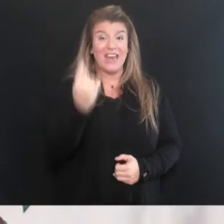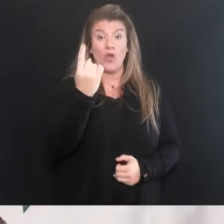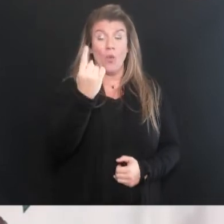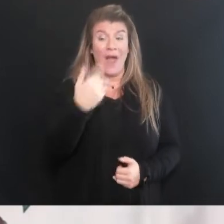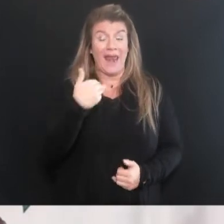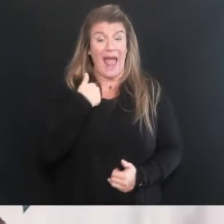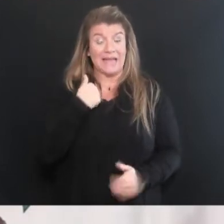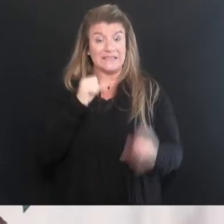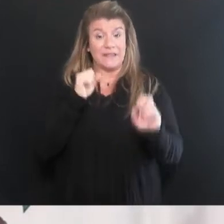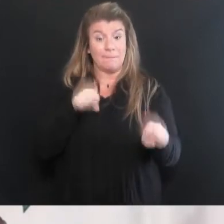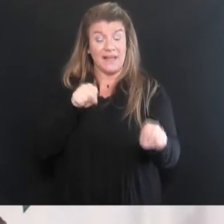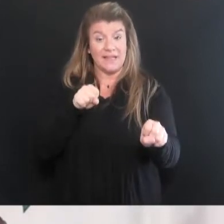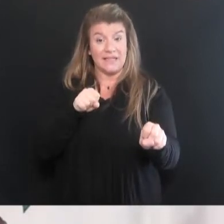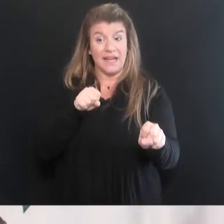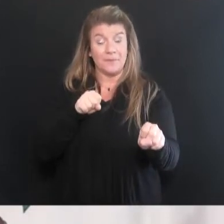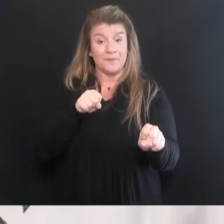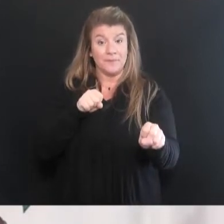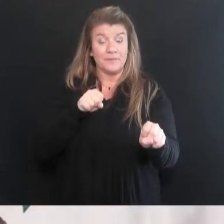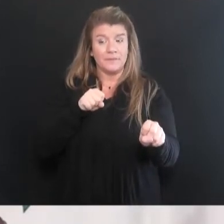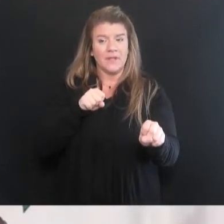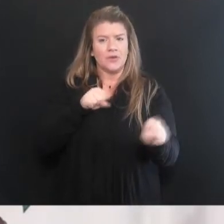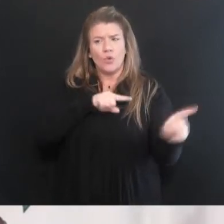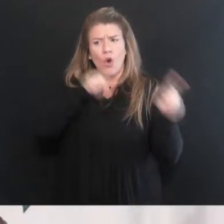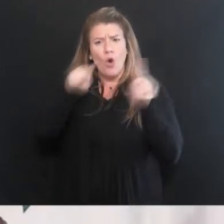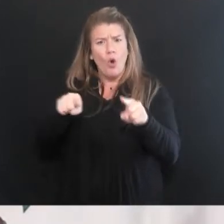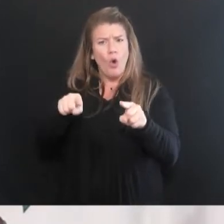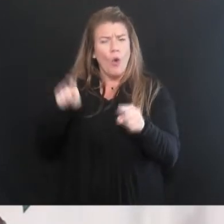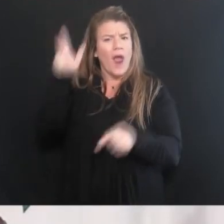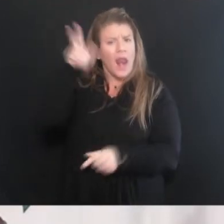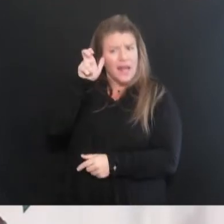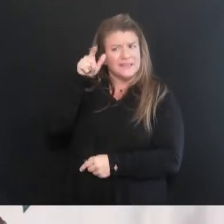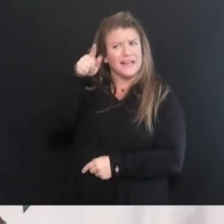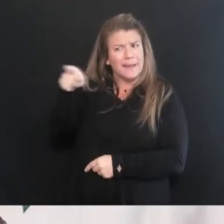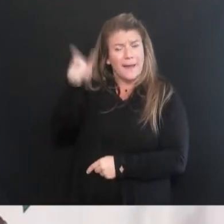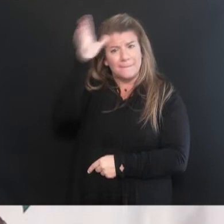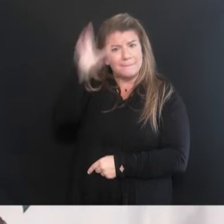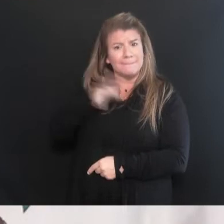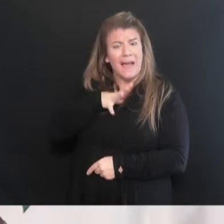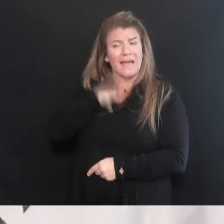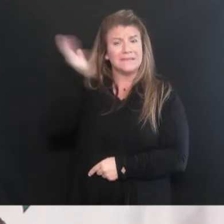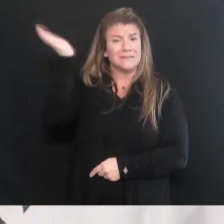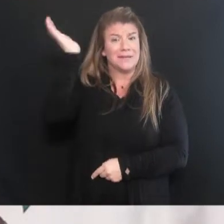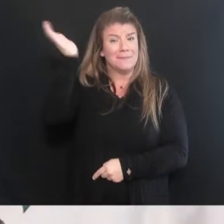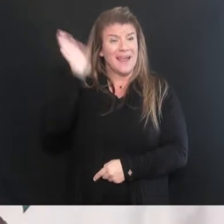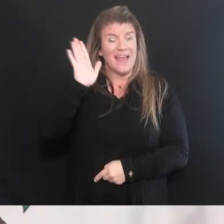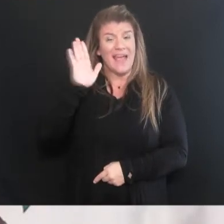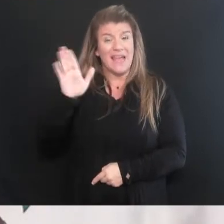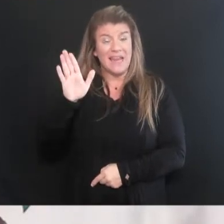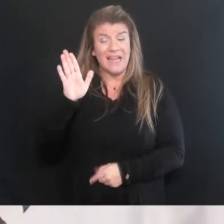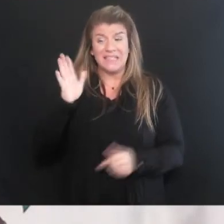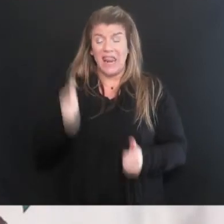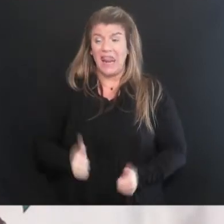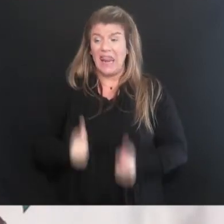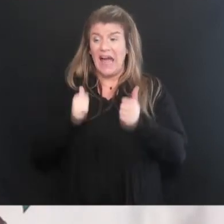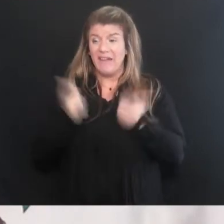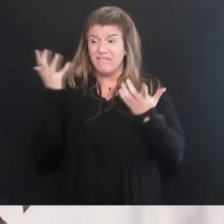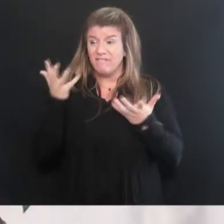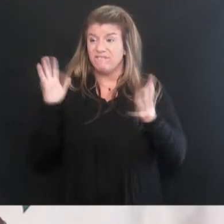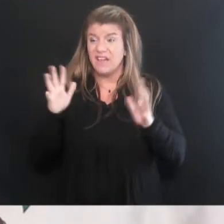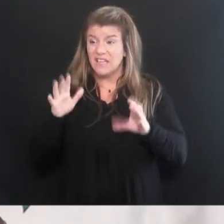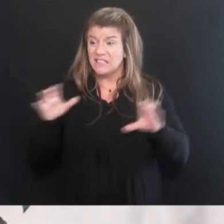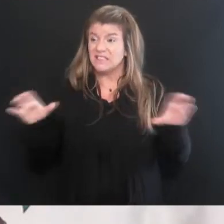the ability to listen to this great man speak and think of the feats and what he has conquered in his life